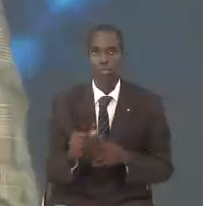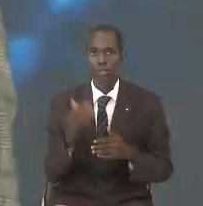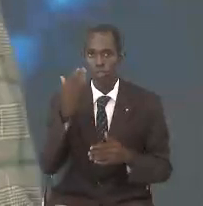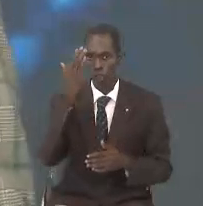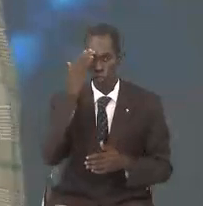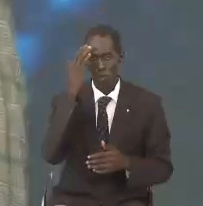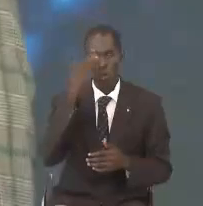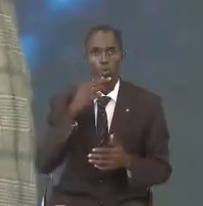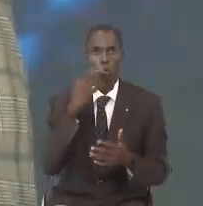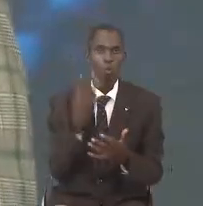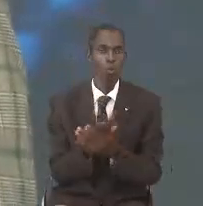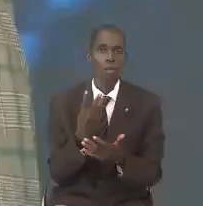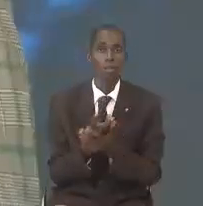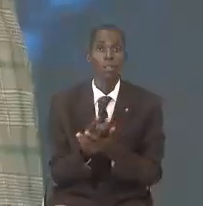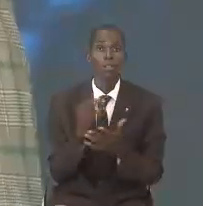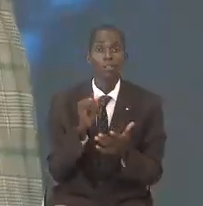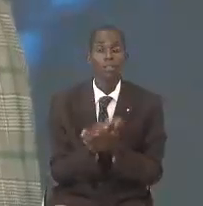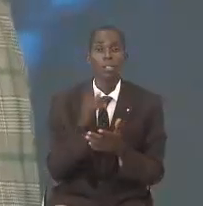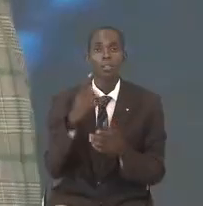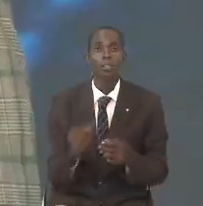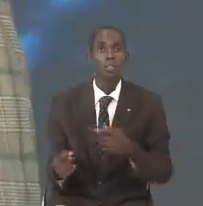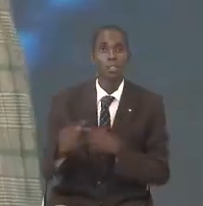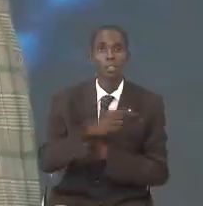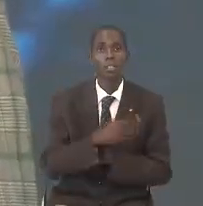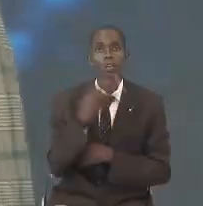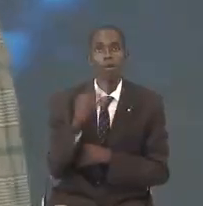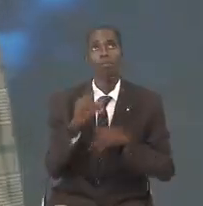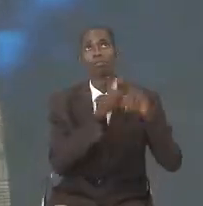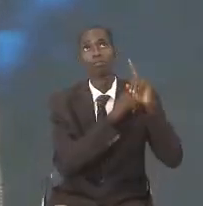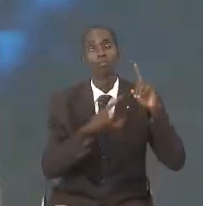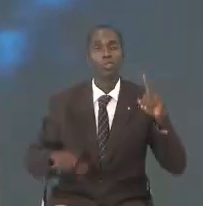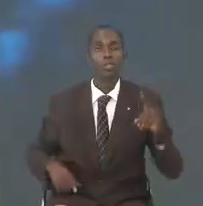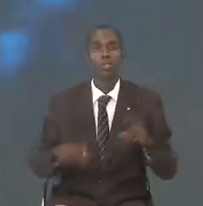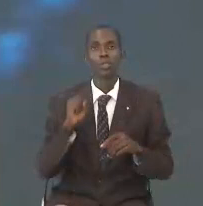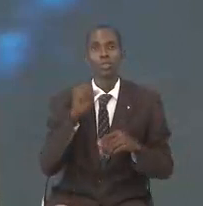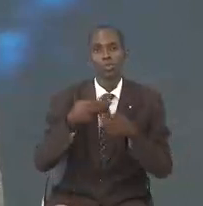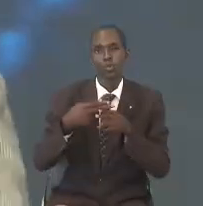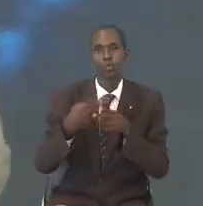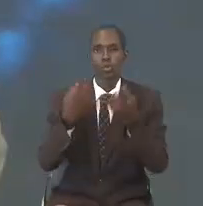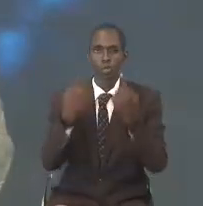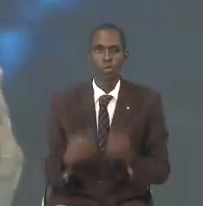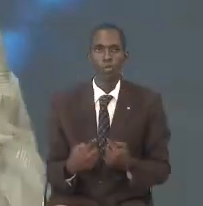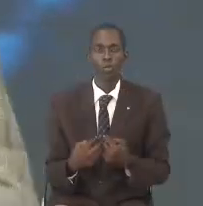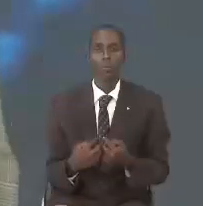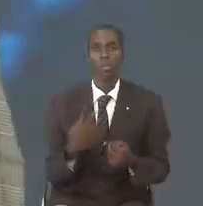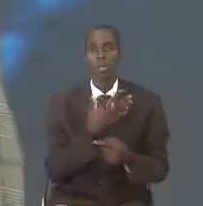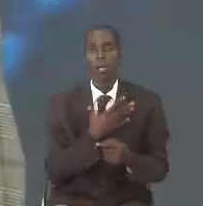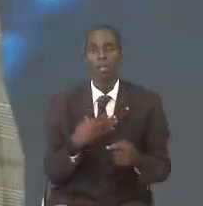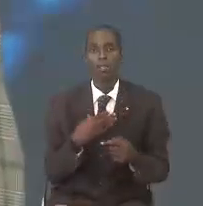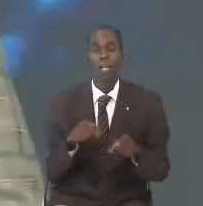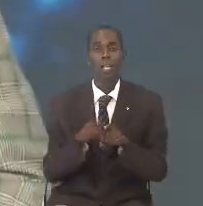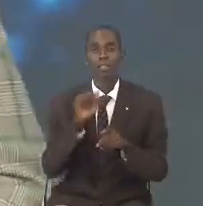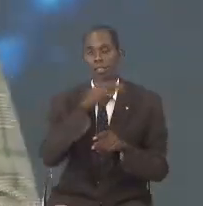perfectly that the day of the Lord so cometh as a thief in the